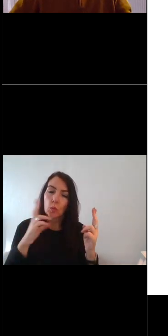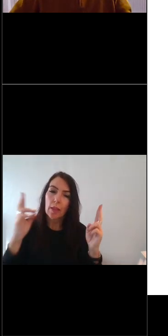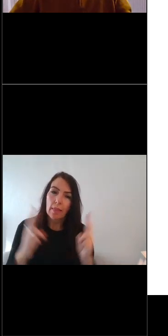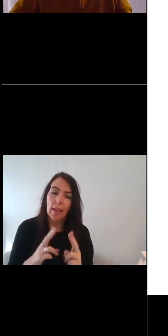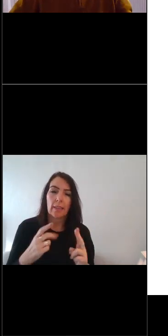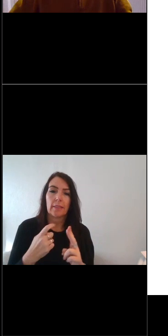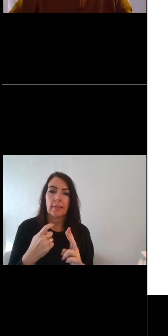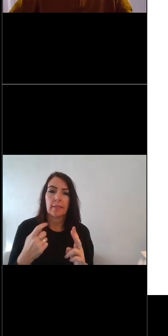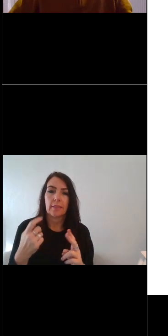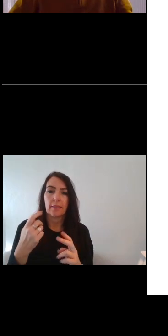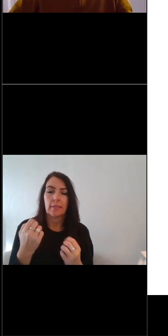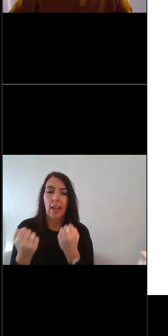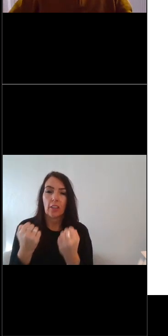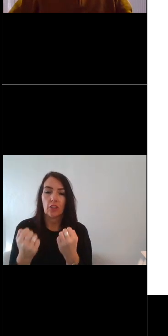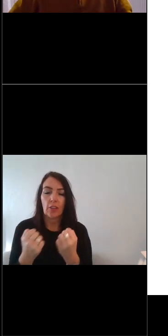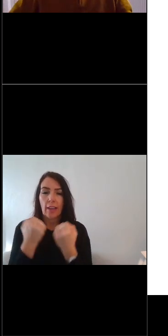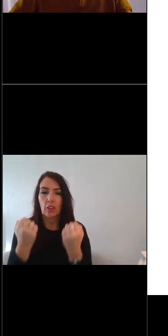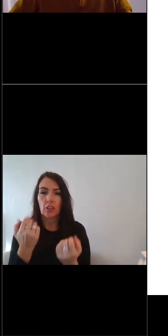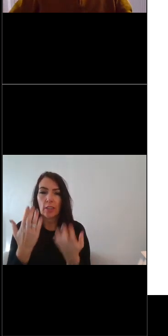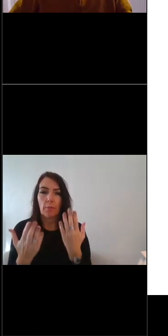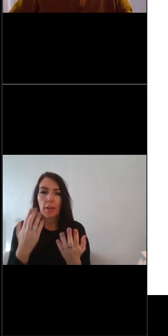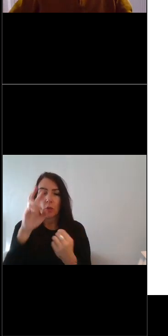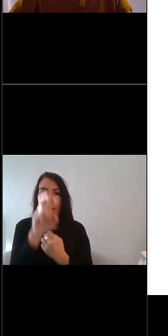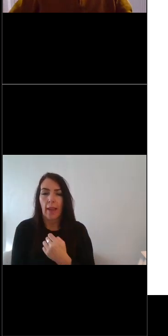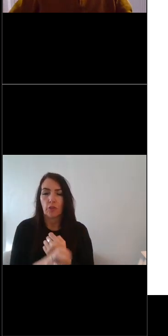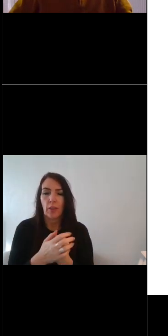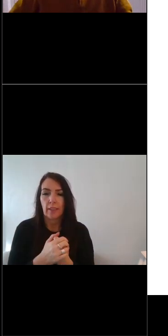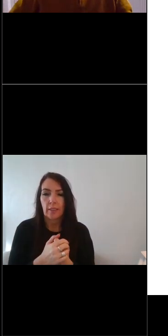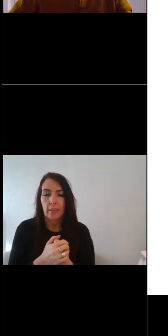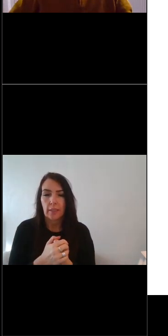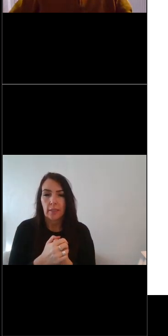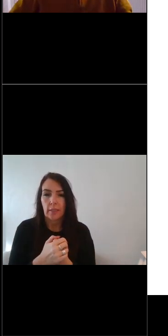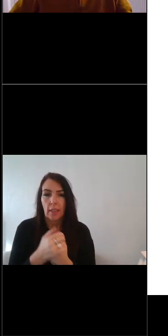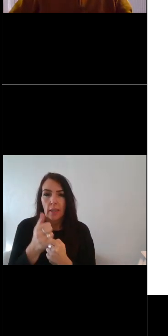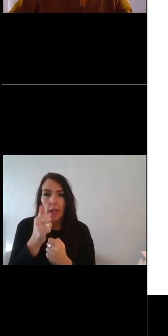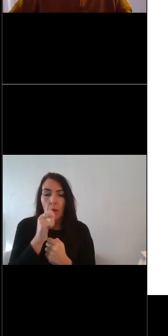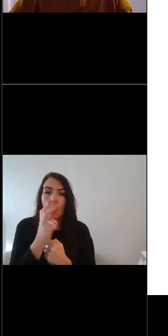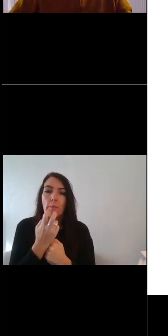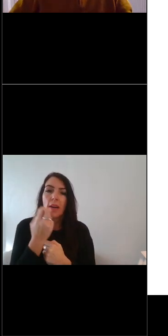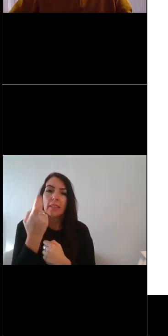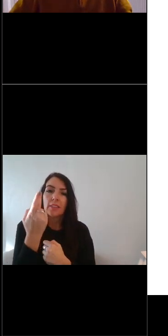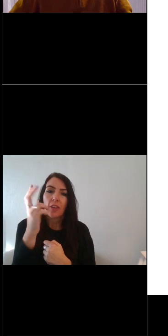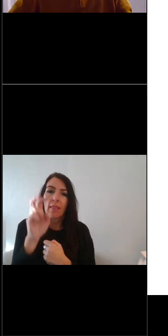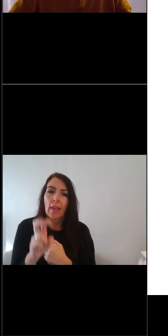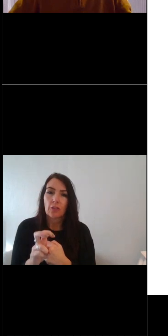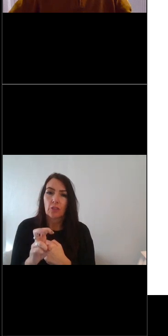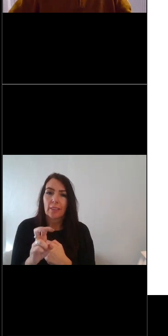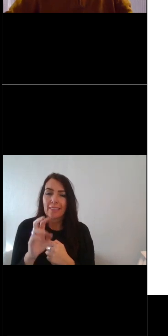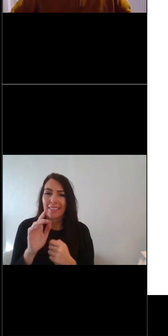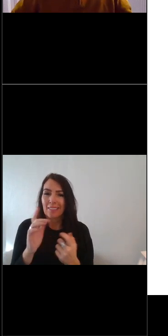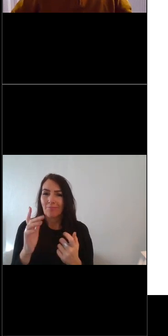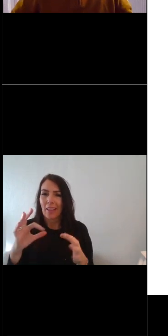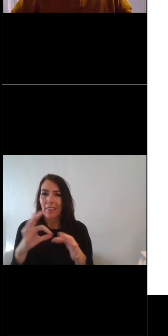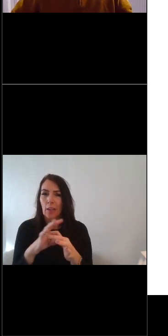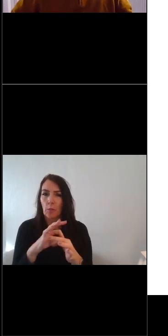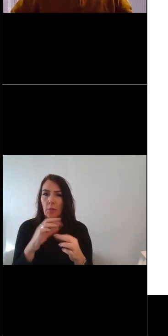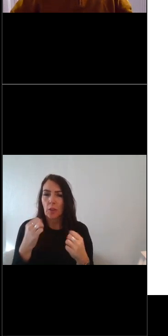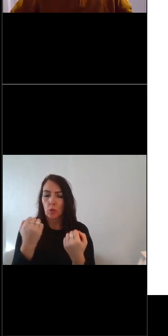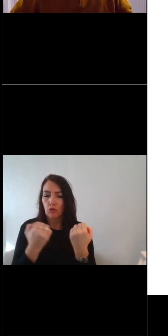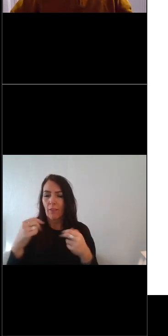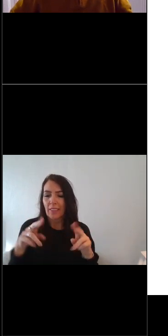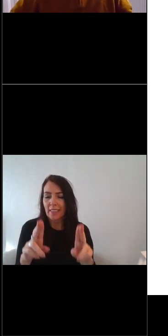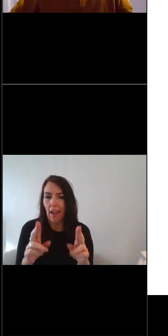electric vehicles. And we know that battery electric vehicles can be more sensitive to poor driving styles. So dealing with driving style